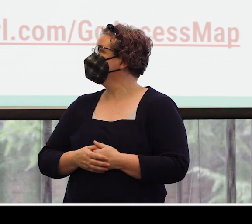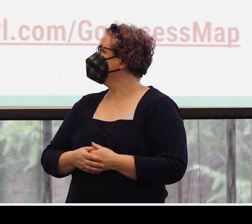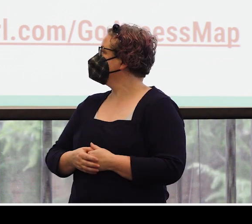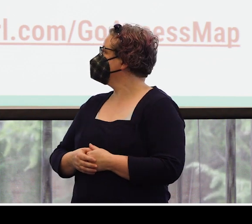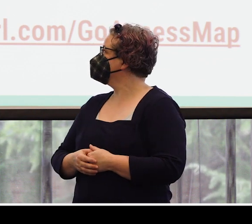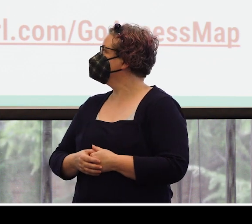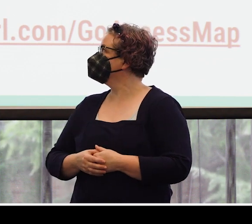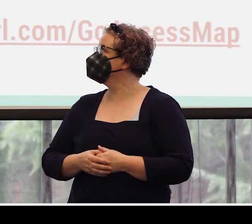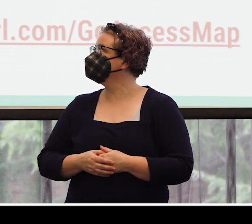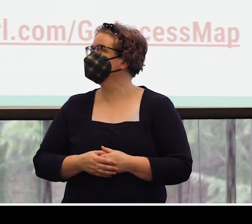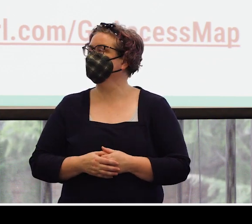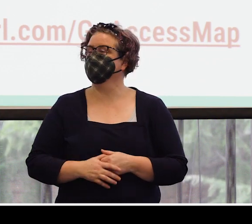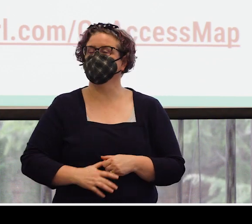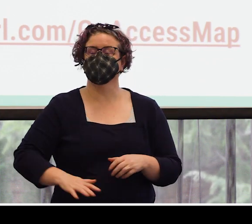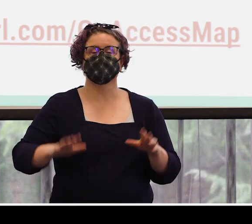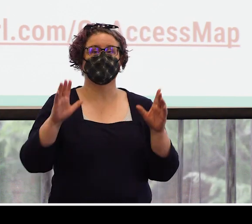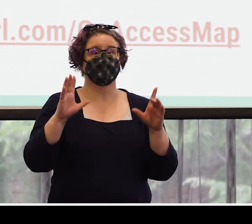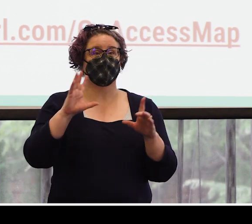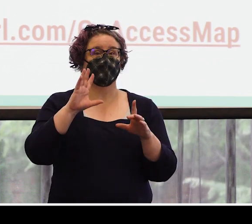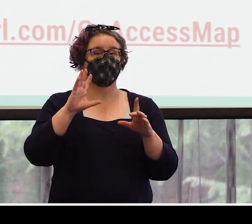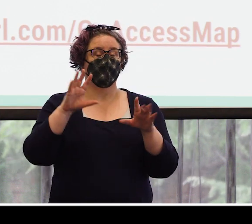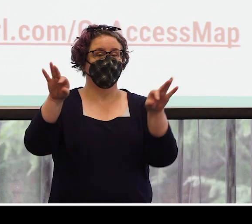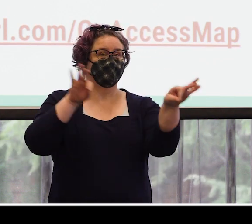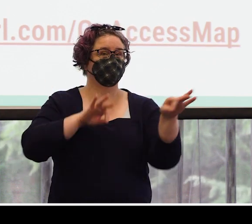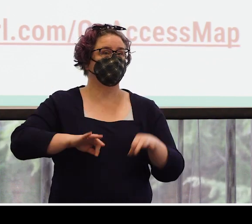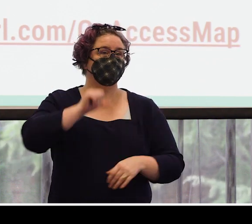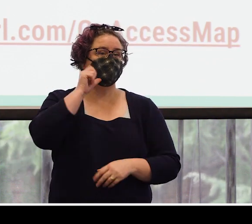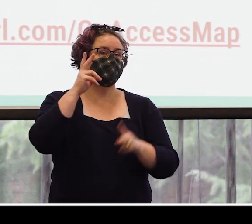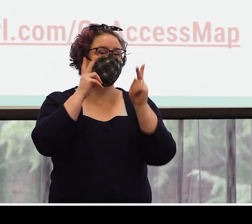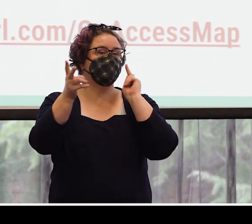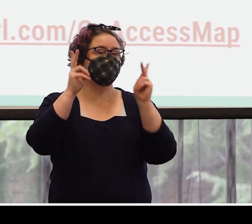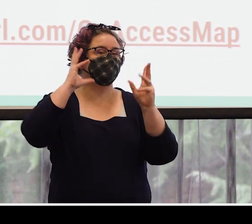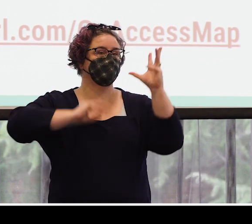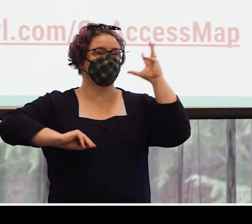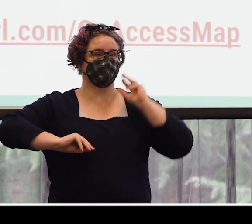So in talking about the non-visual experience in AccessMap today,